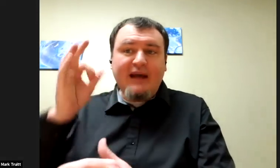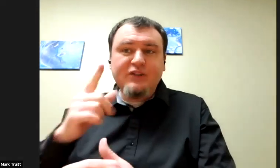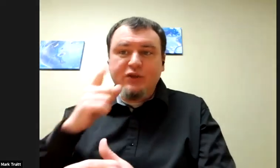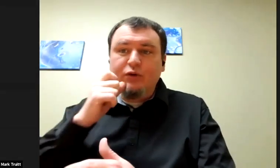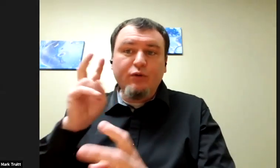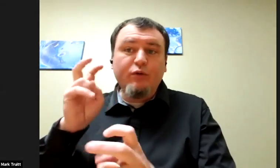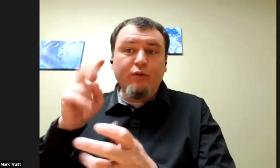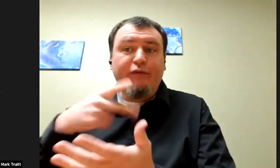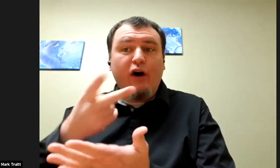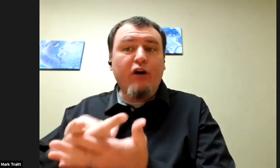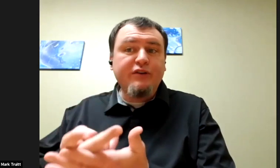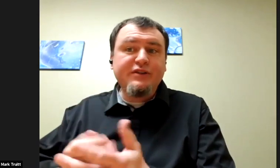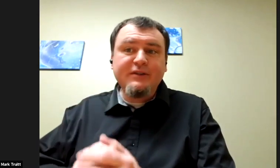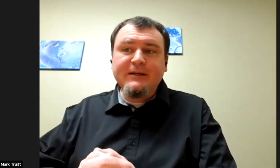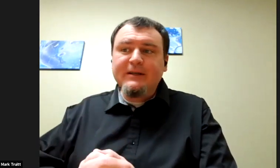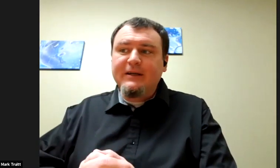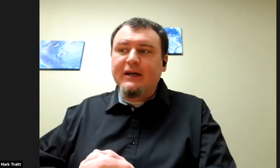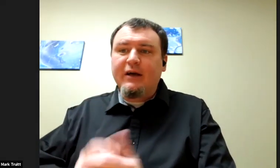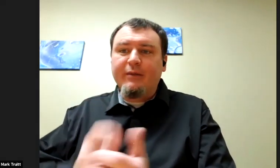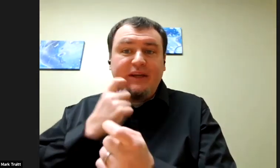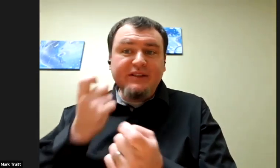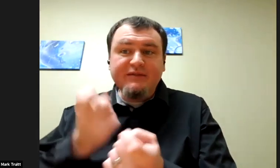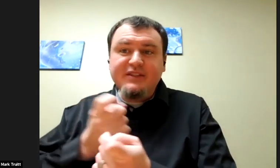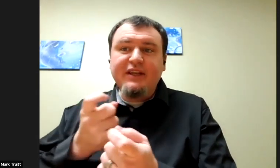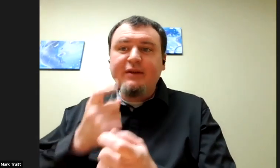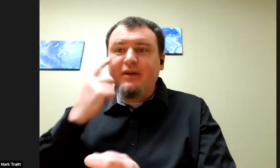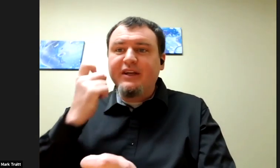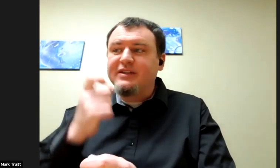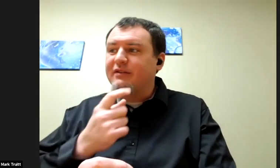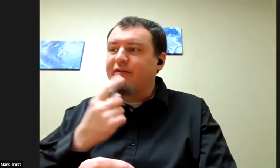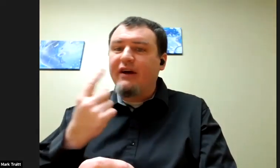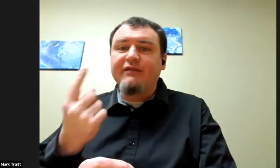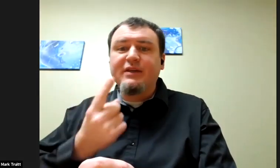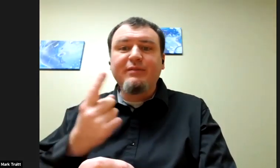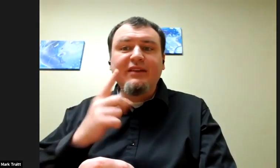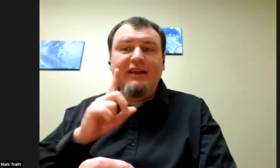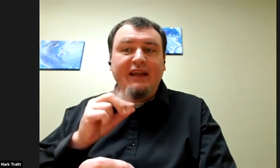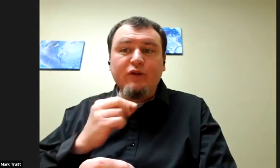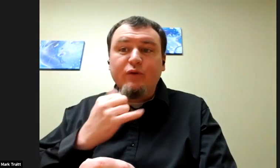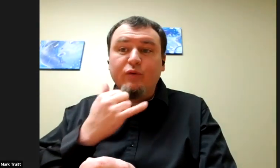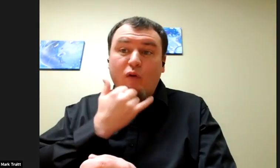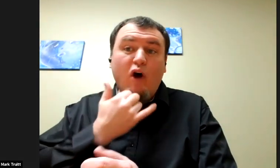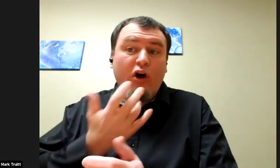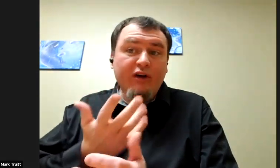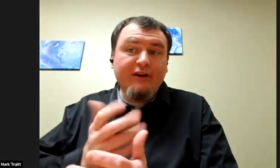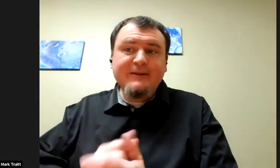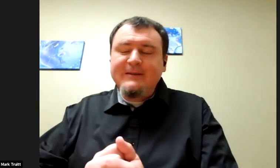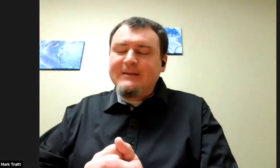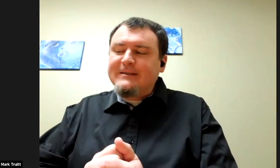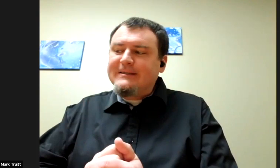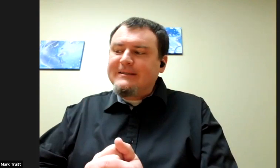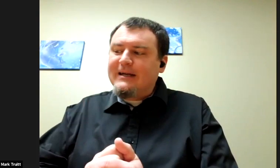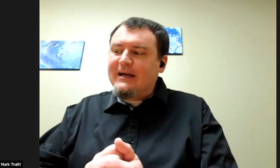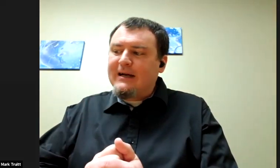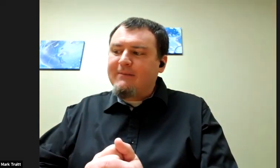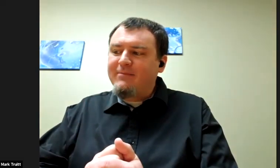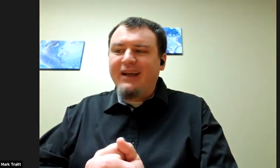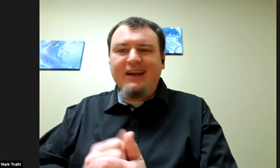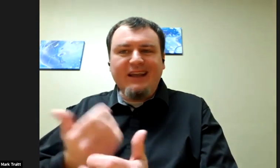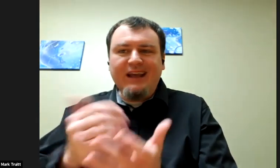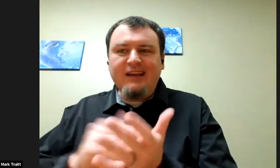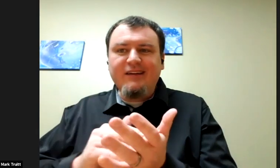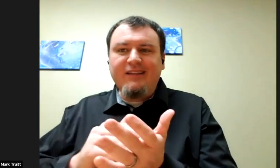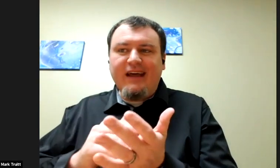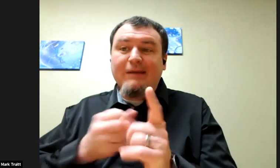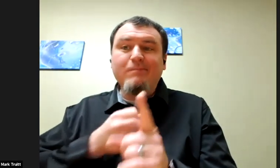named pastor who falls because of sin, because of something that they do wrong.